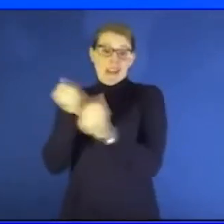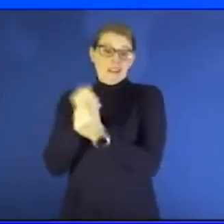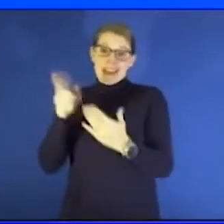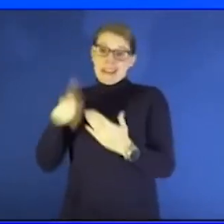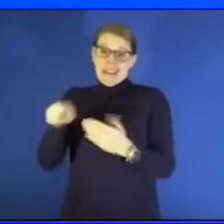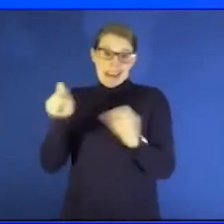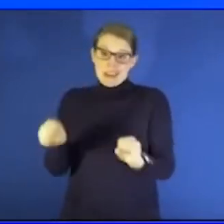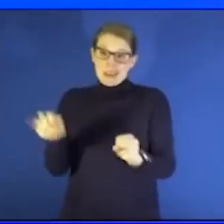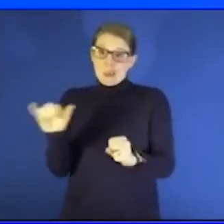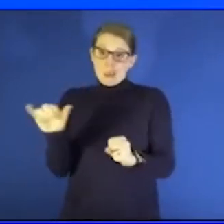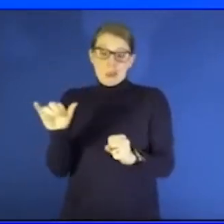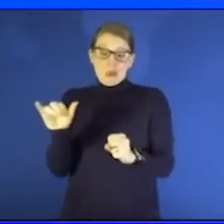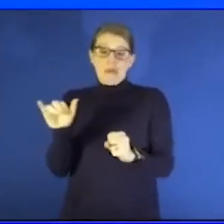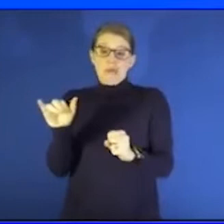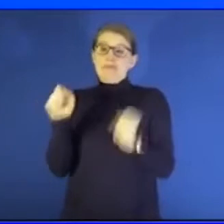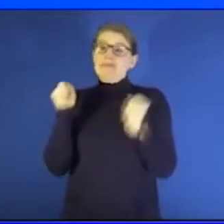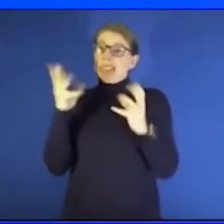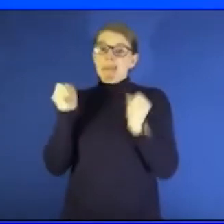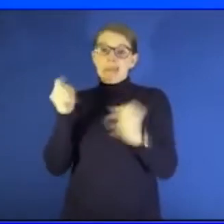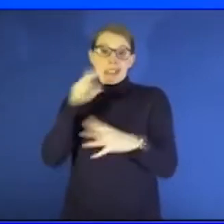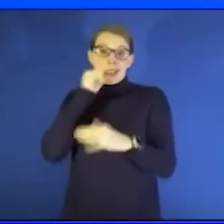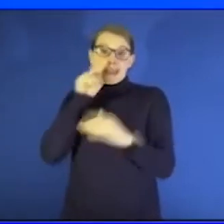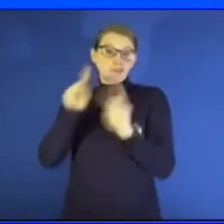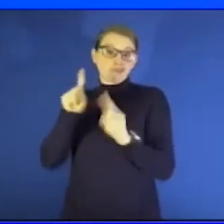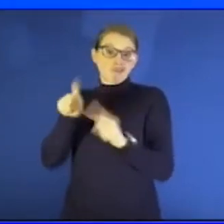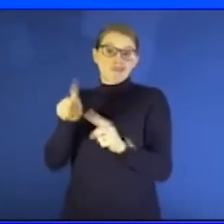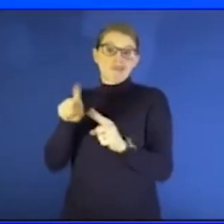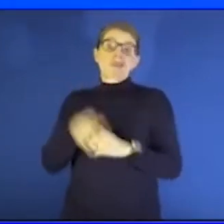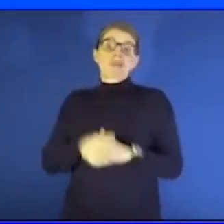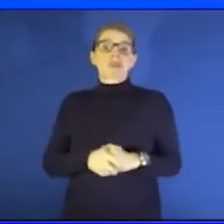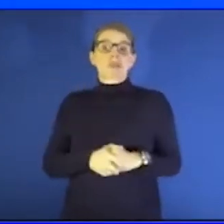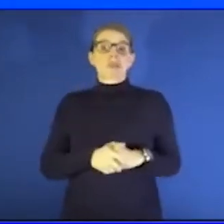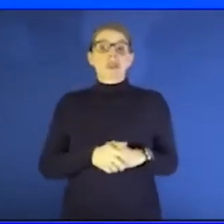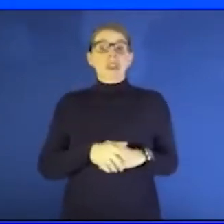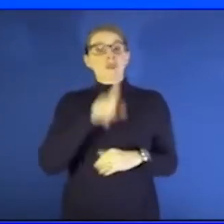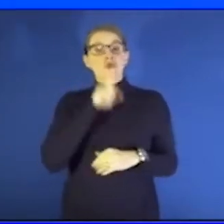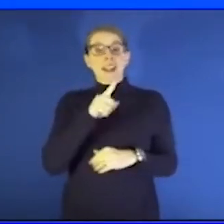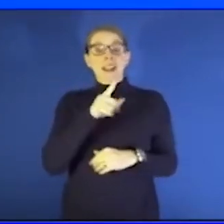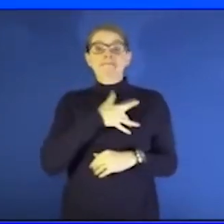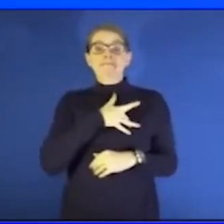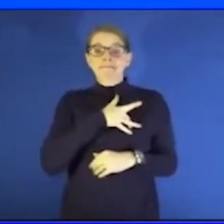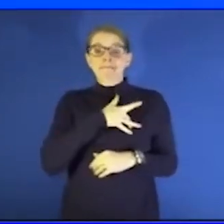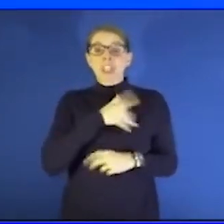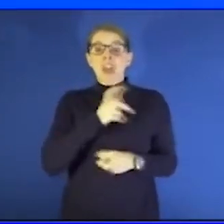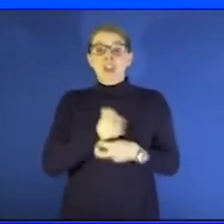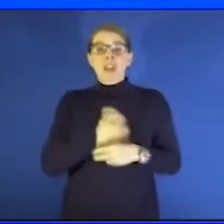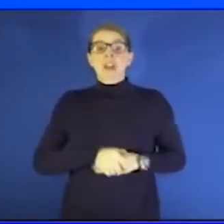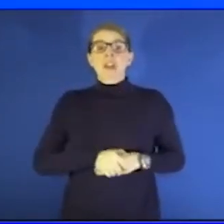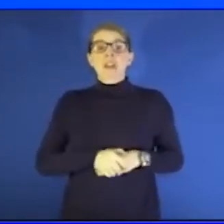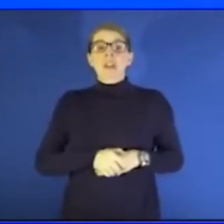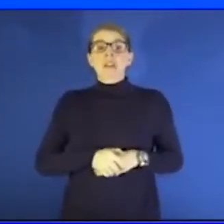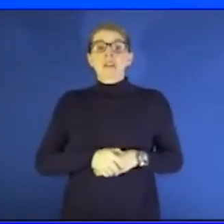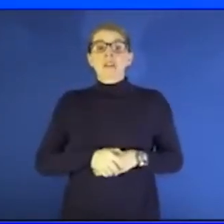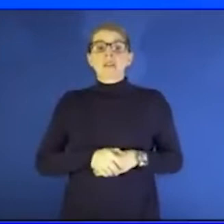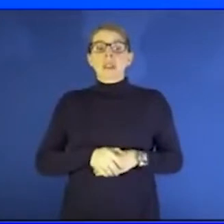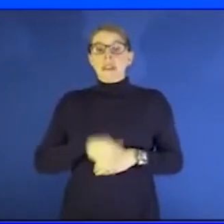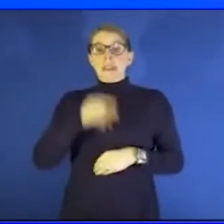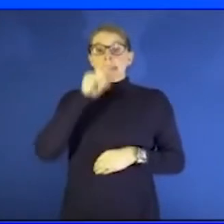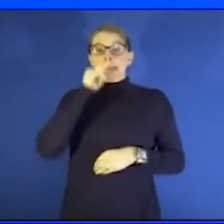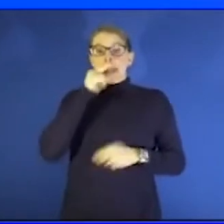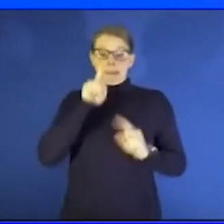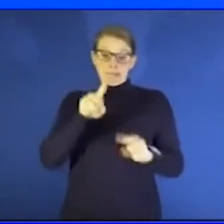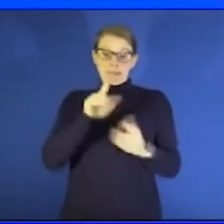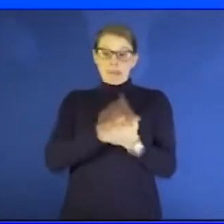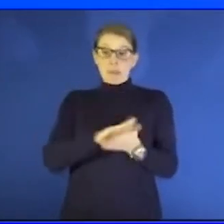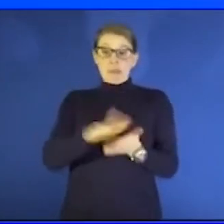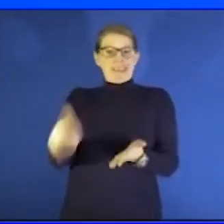seeing. This is really hard, and I want to echo, what was said earlier about the need for kids to be in school.